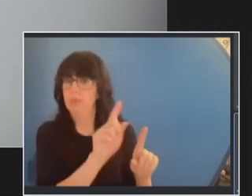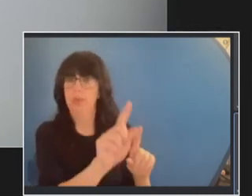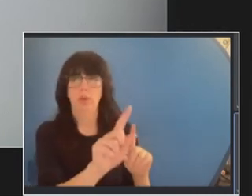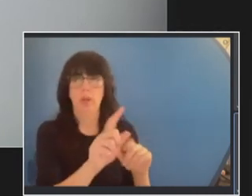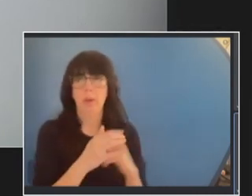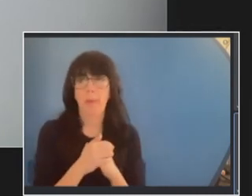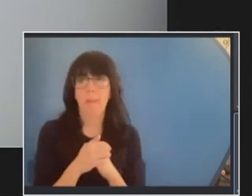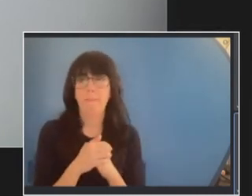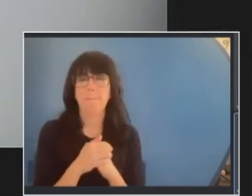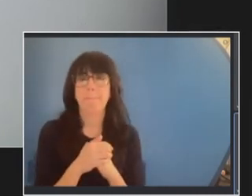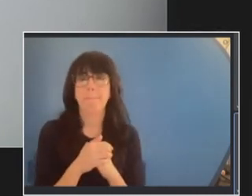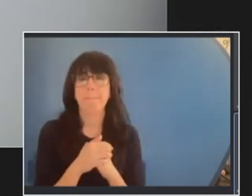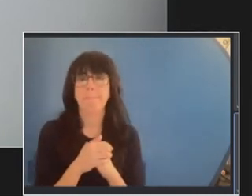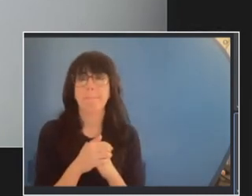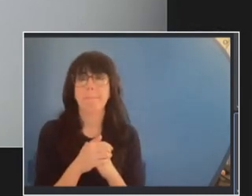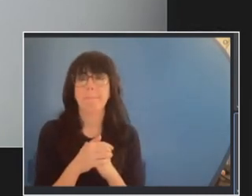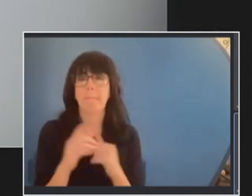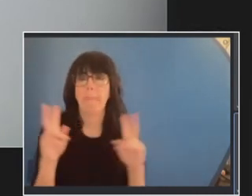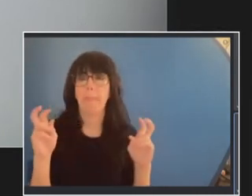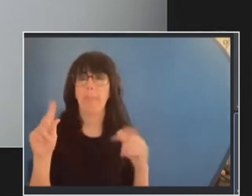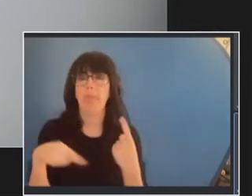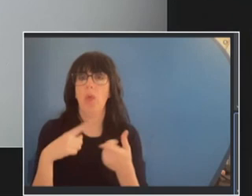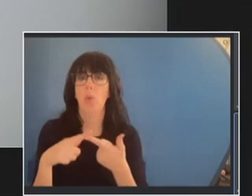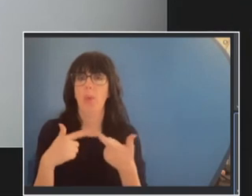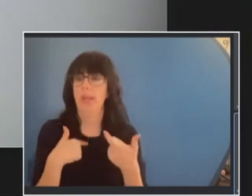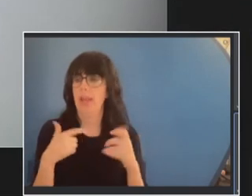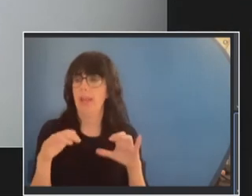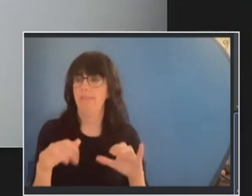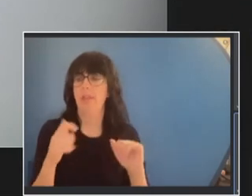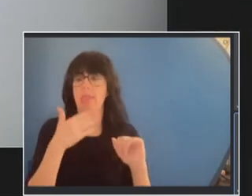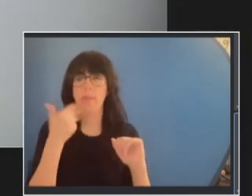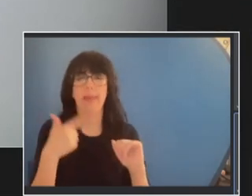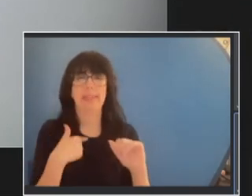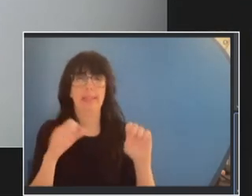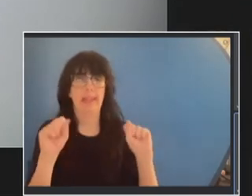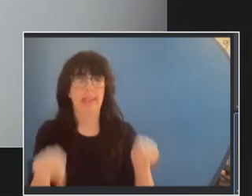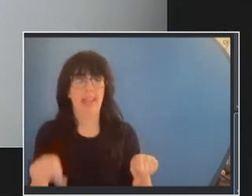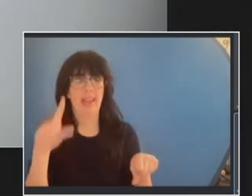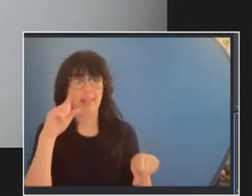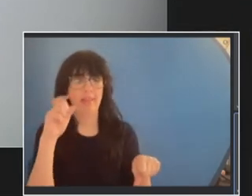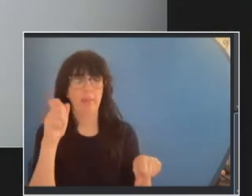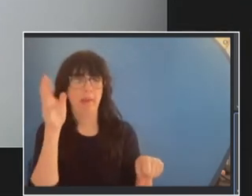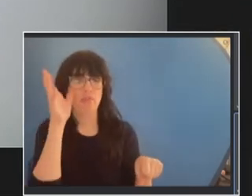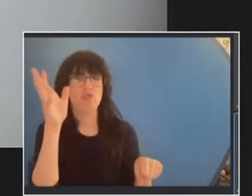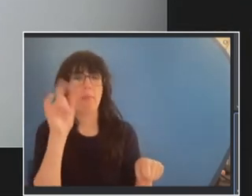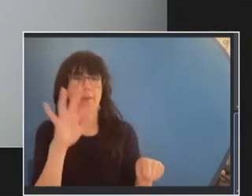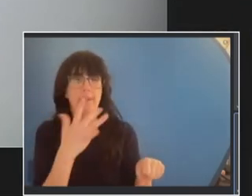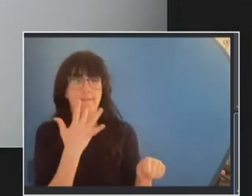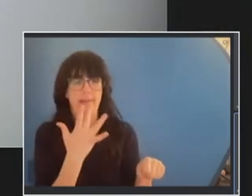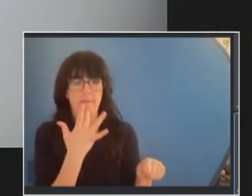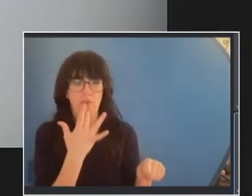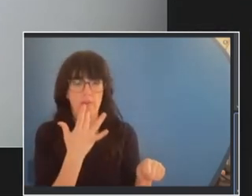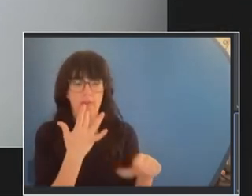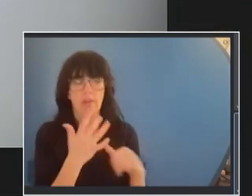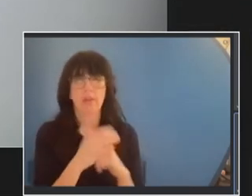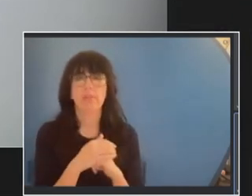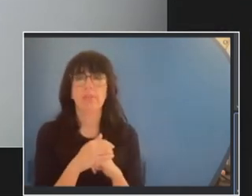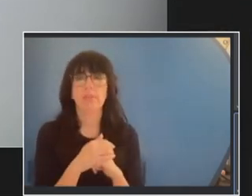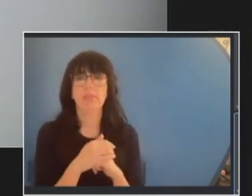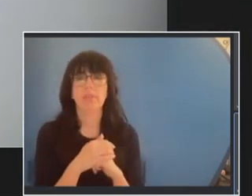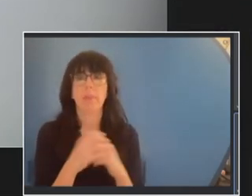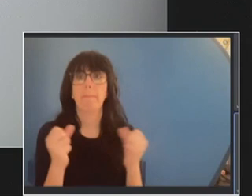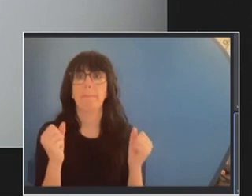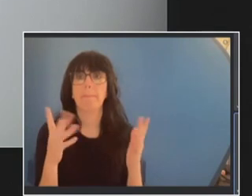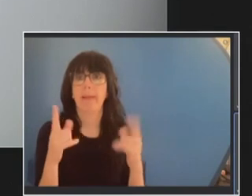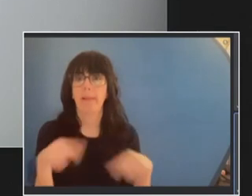When I've Done the Best I Can, I believe was one of my grandfather's favorite songs. And many of us know